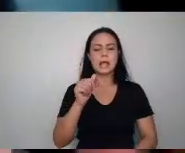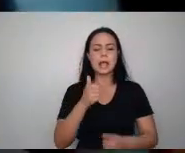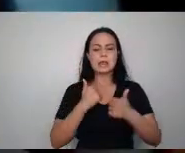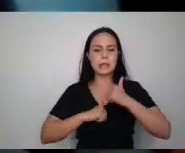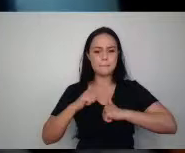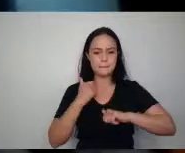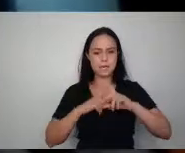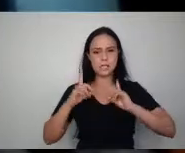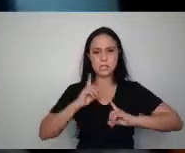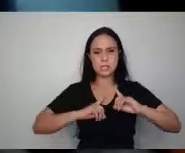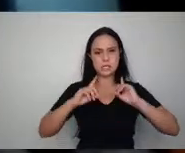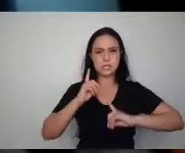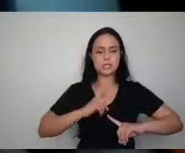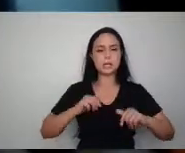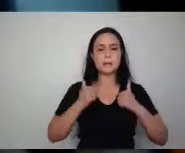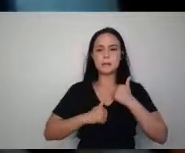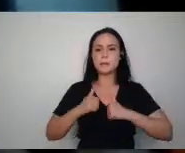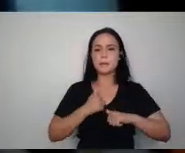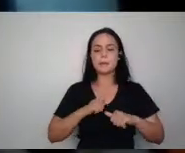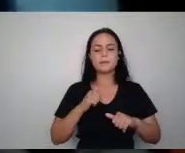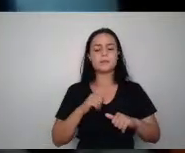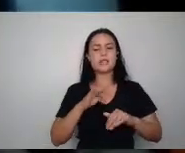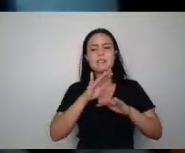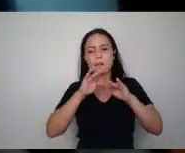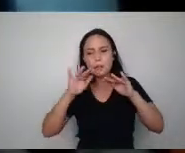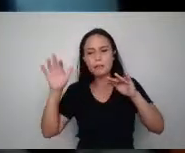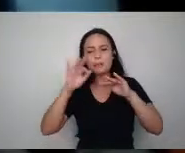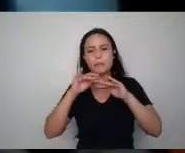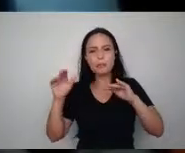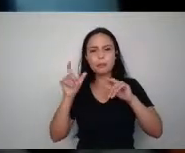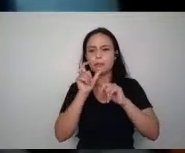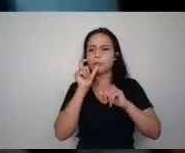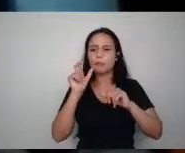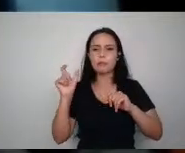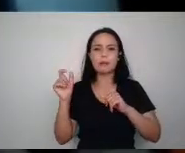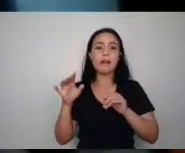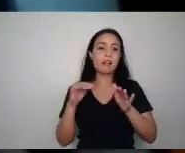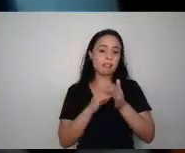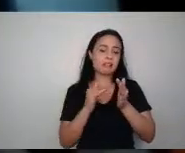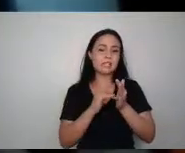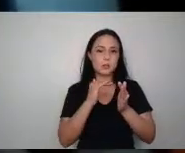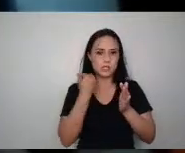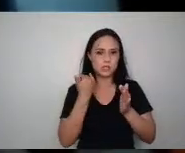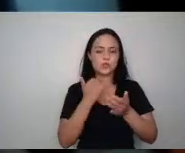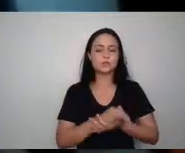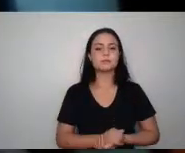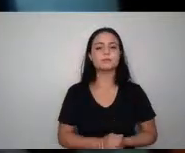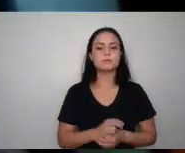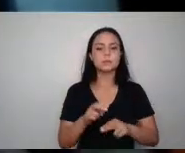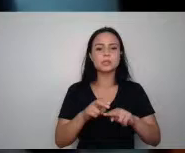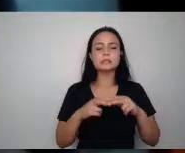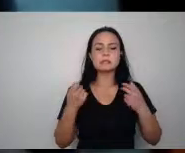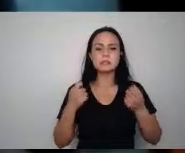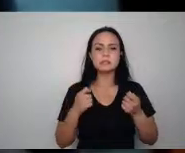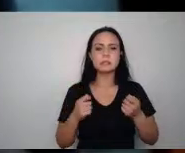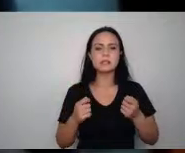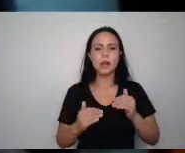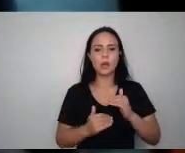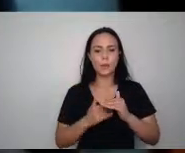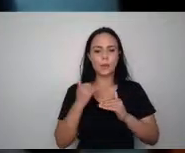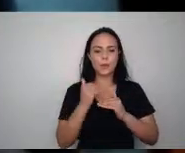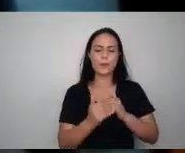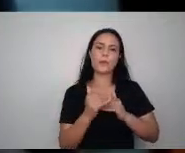muscle, hypertension, and heart problems, burnout syndromes, and even it leads up to suicides. So that's why